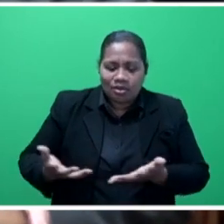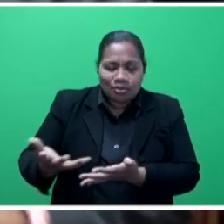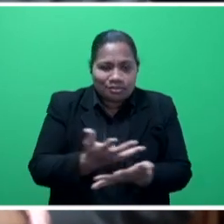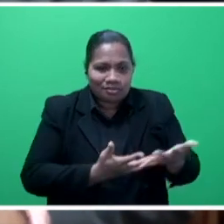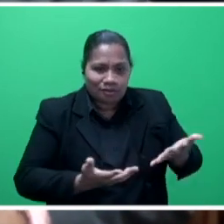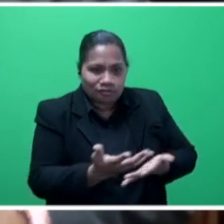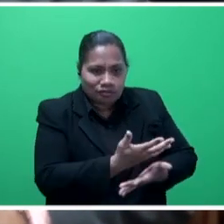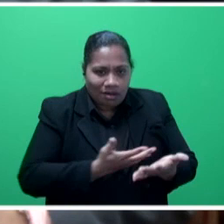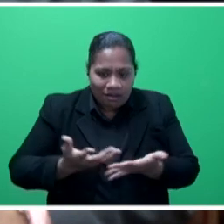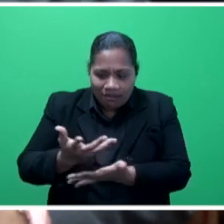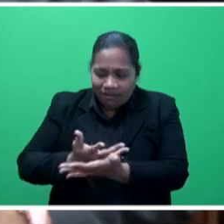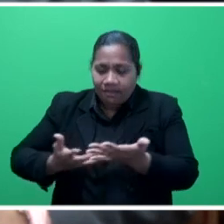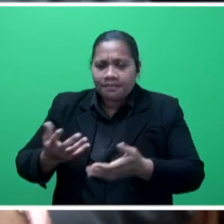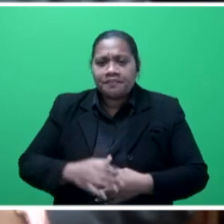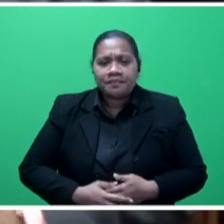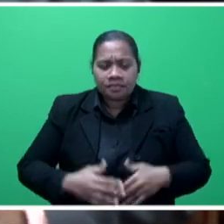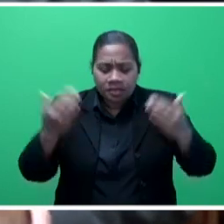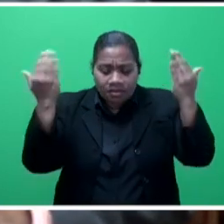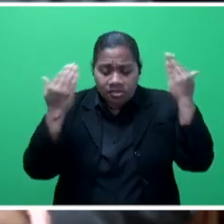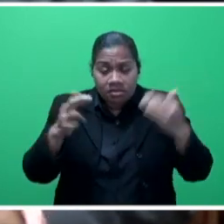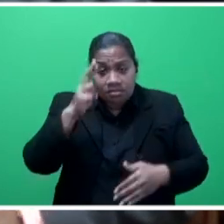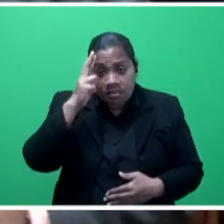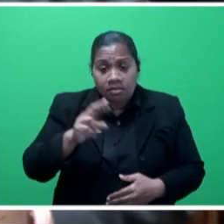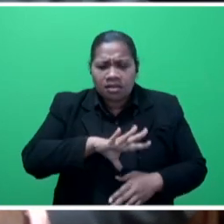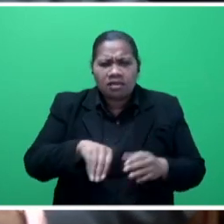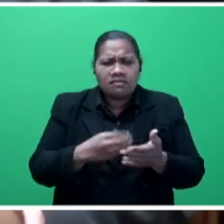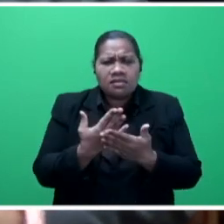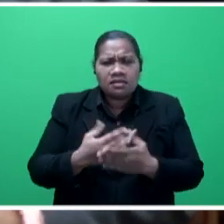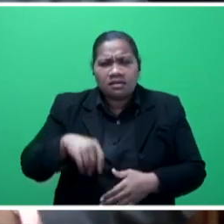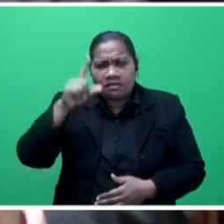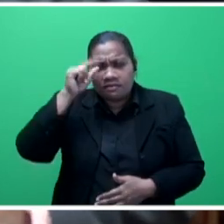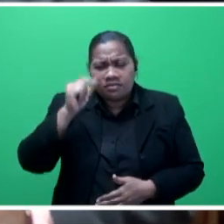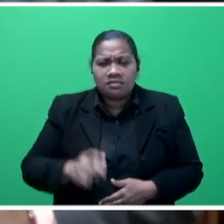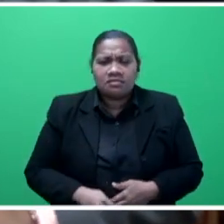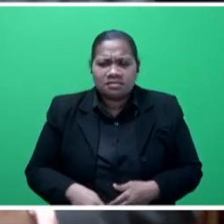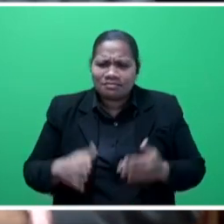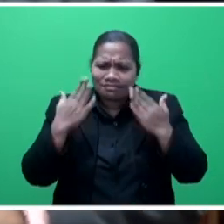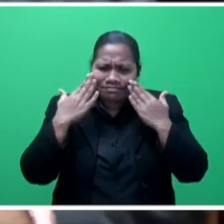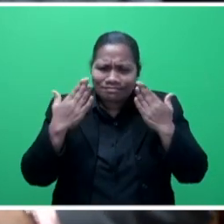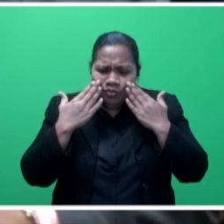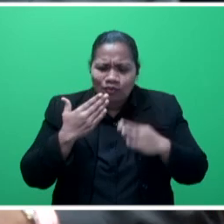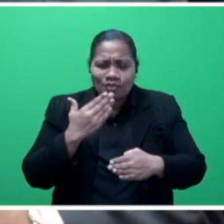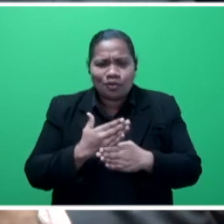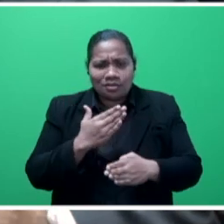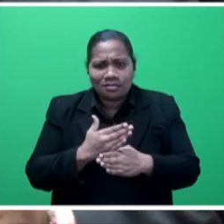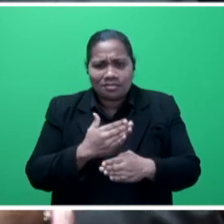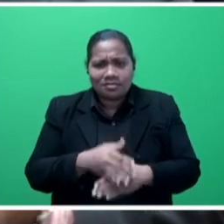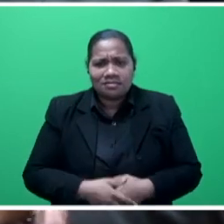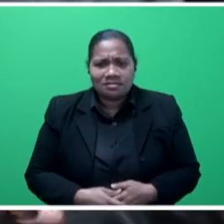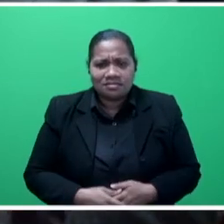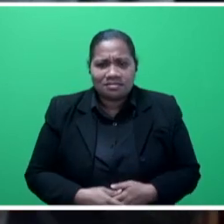Mr. Speaker, sir, while everyday Fijians are very appreciative of the initiatives contained in the budget